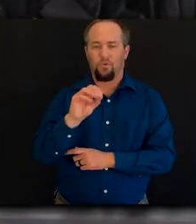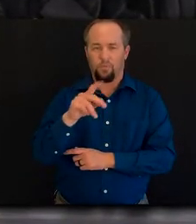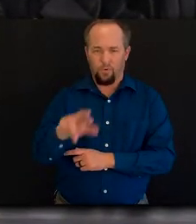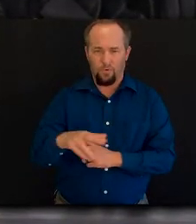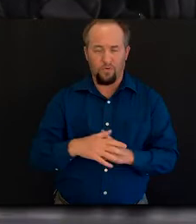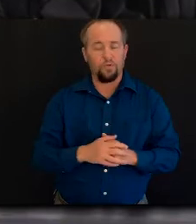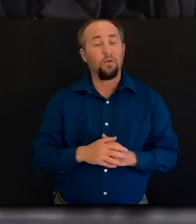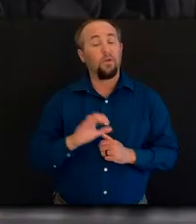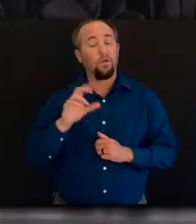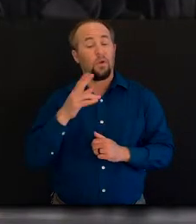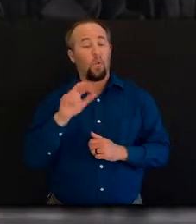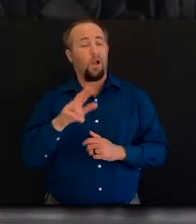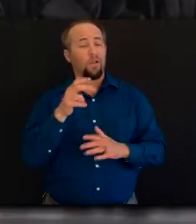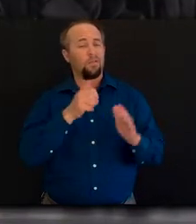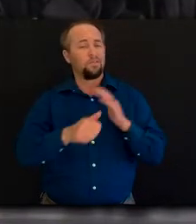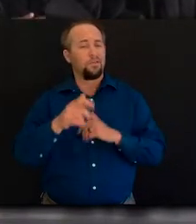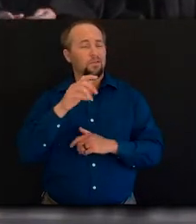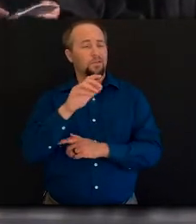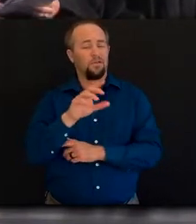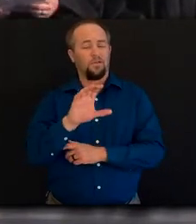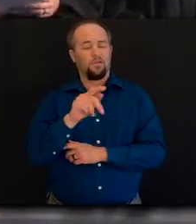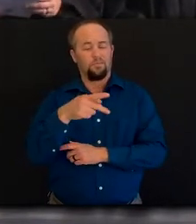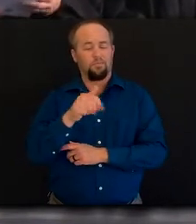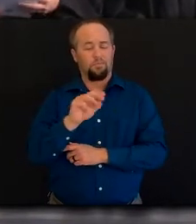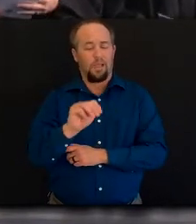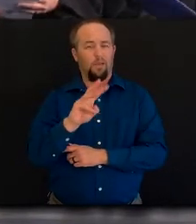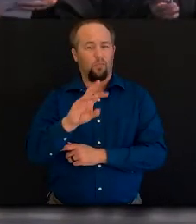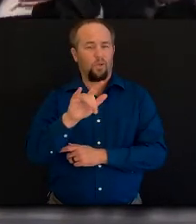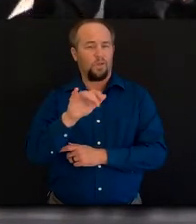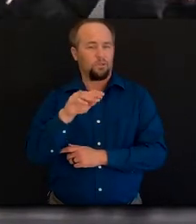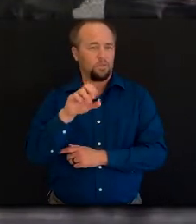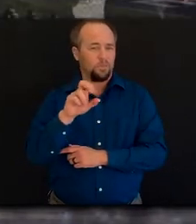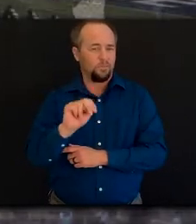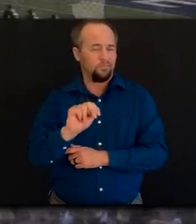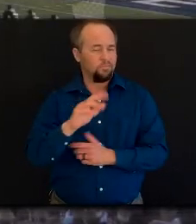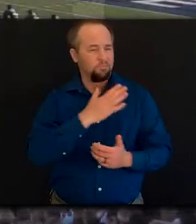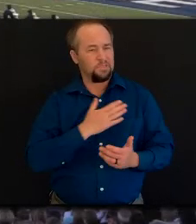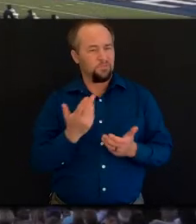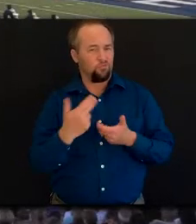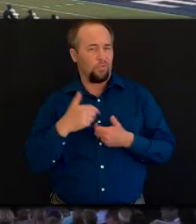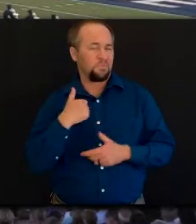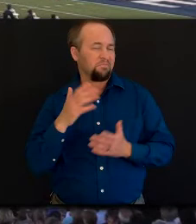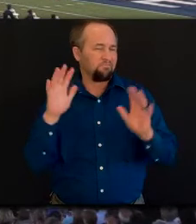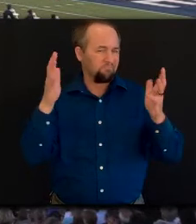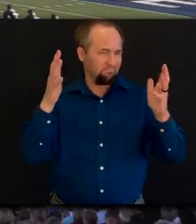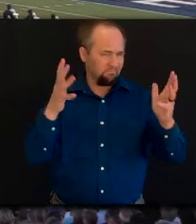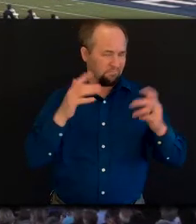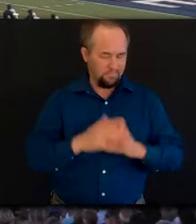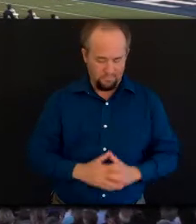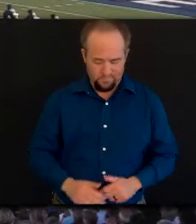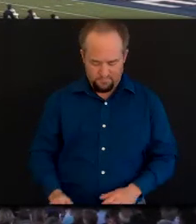Williamson. Please join me in a round of applause for all of those people so vital to tonight.